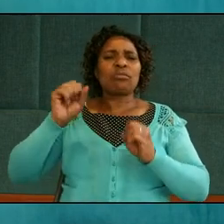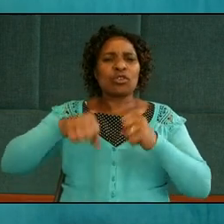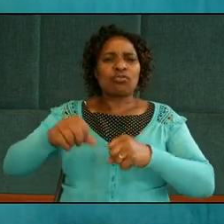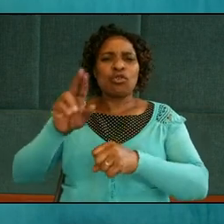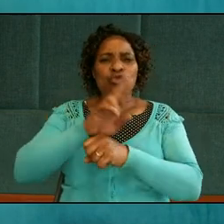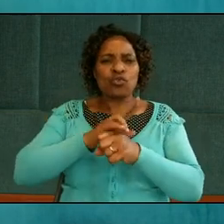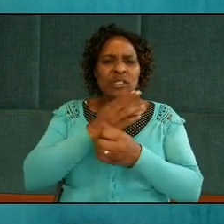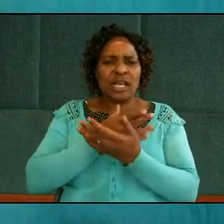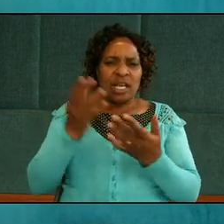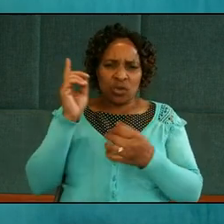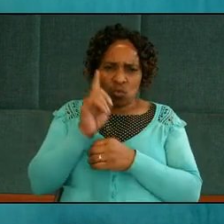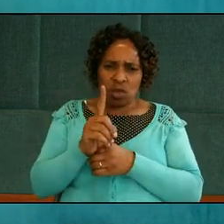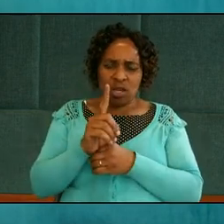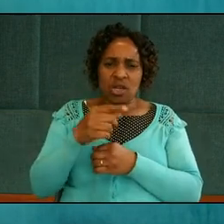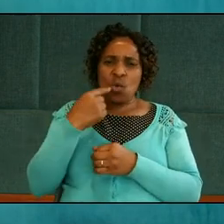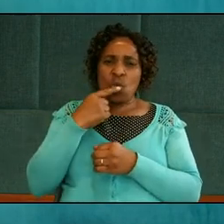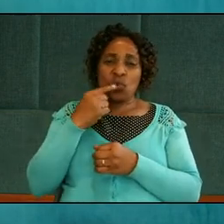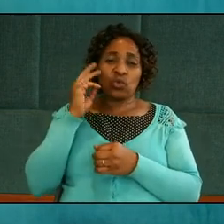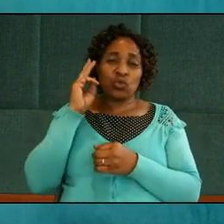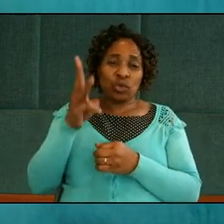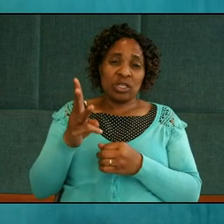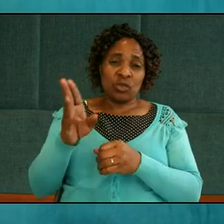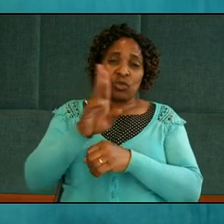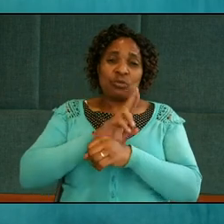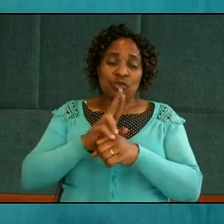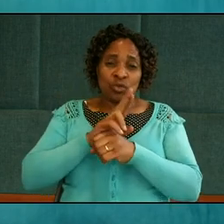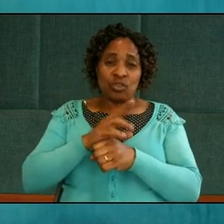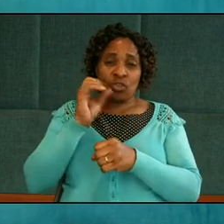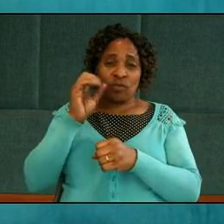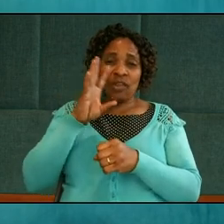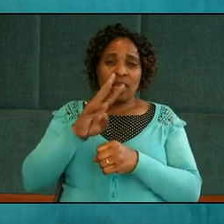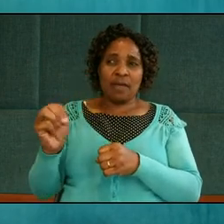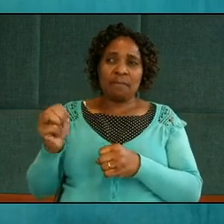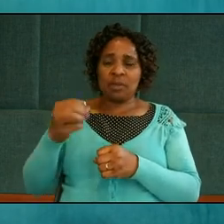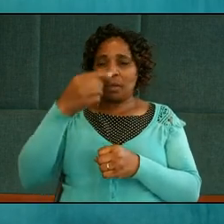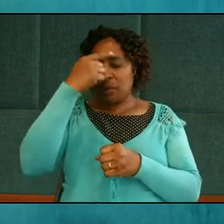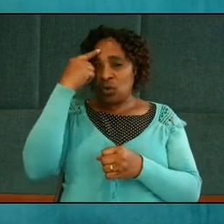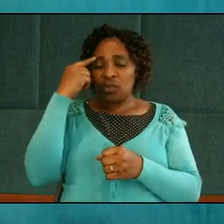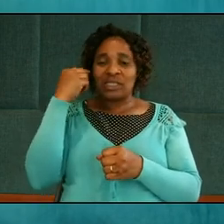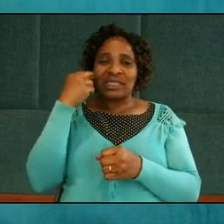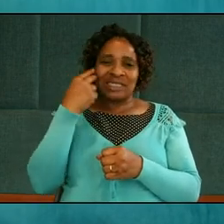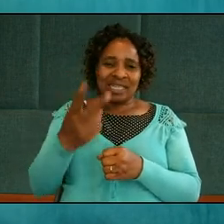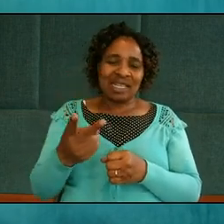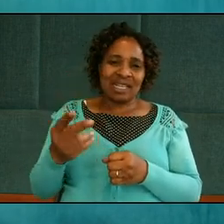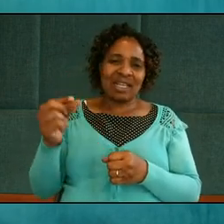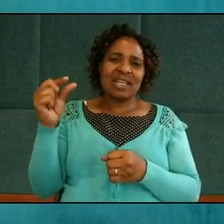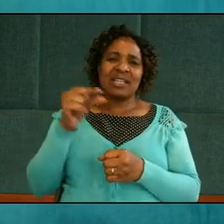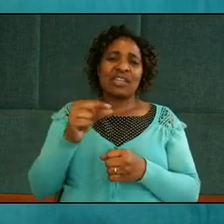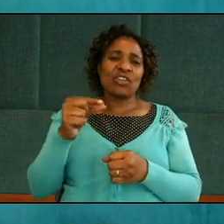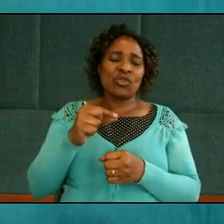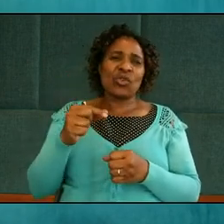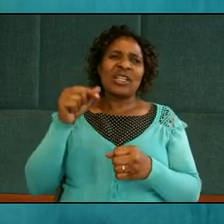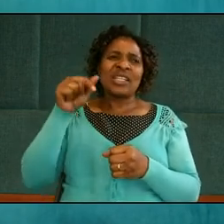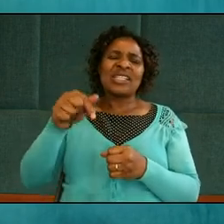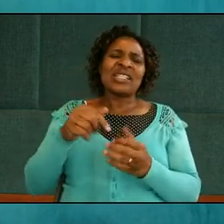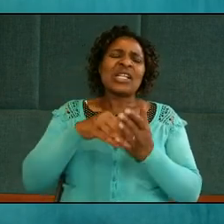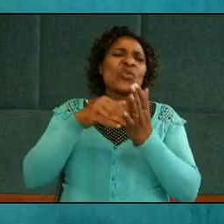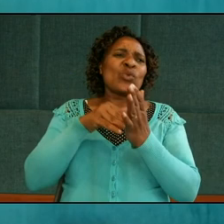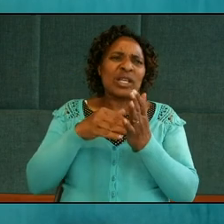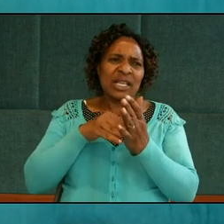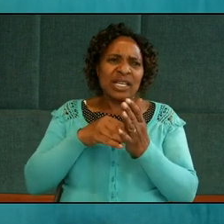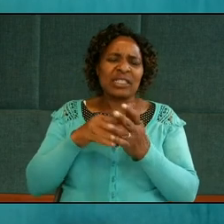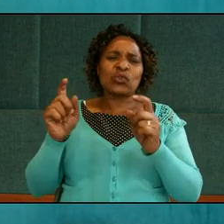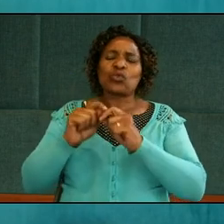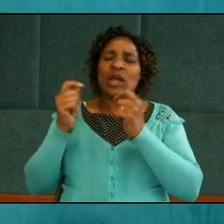can use anyone who is willing to be used of him. Because we can see Gideon saying he was the weakest. He's from the